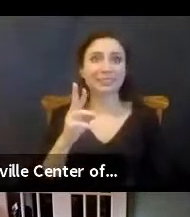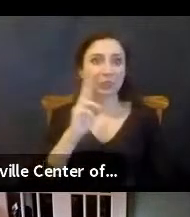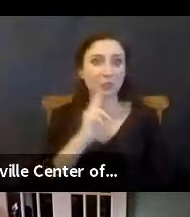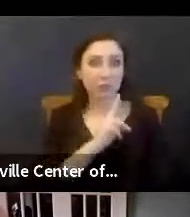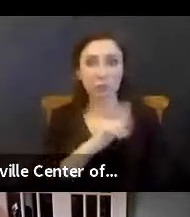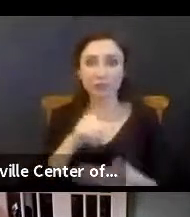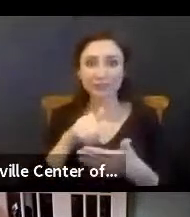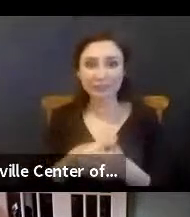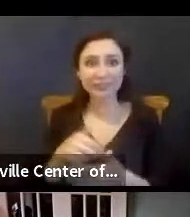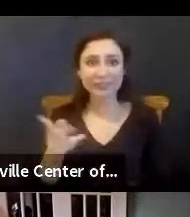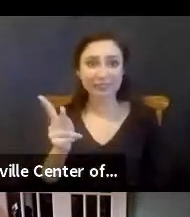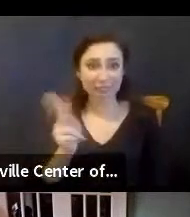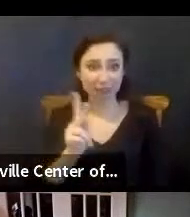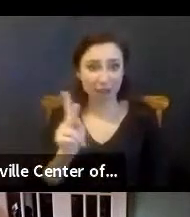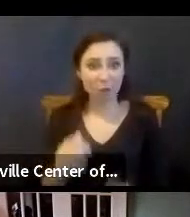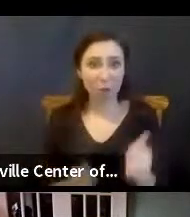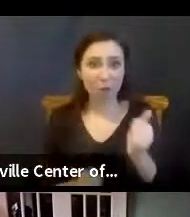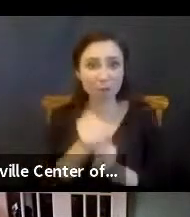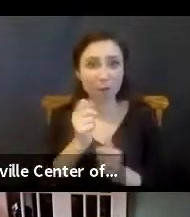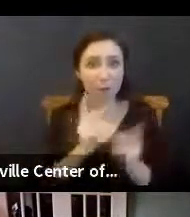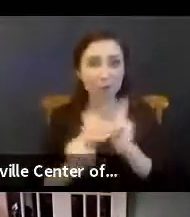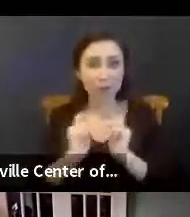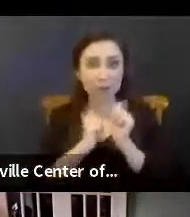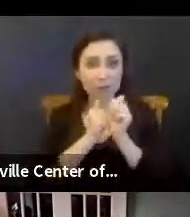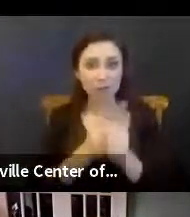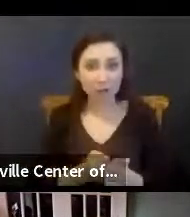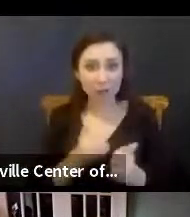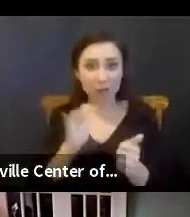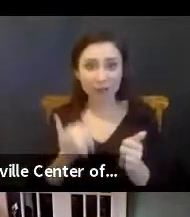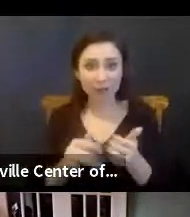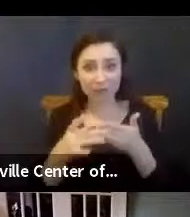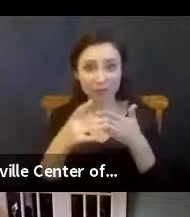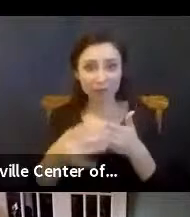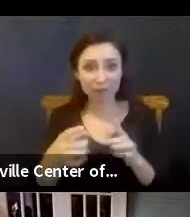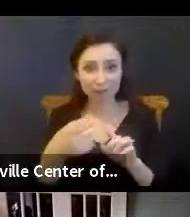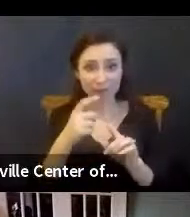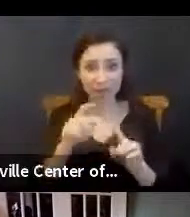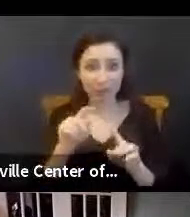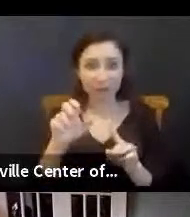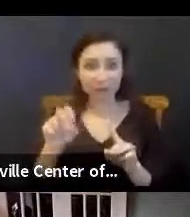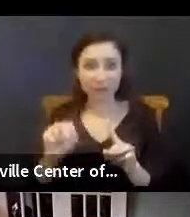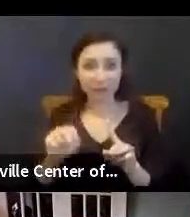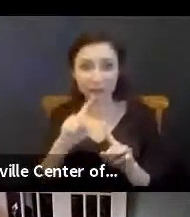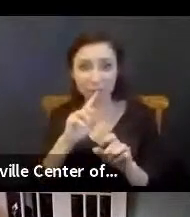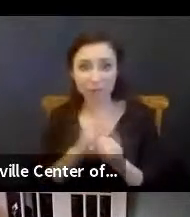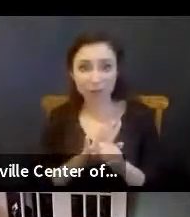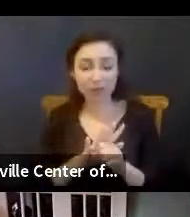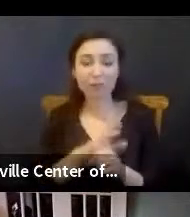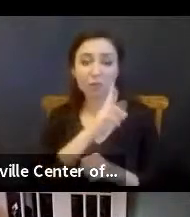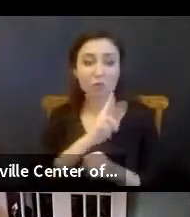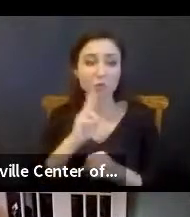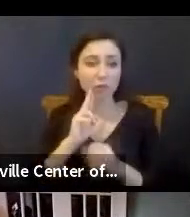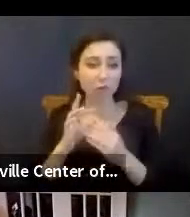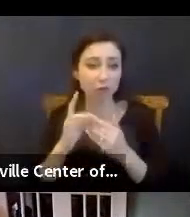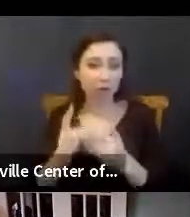of them are being compliant with these guidelines with the Tennessee Pledge. The restaurant guidance from the Tennessee Pledge is